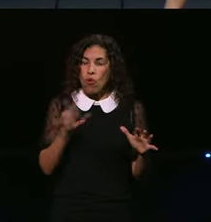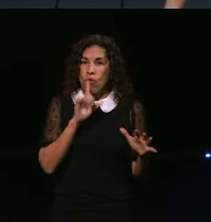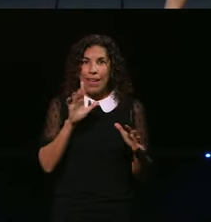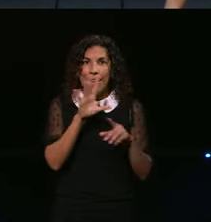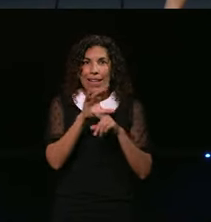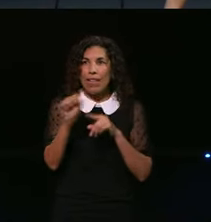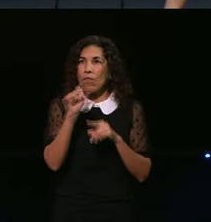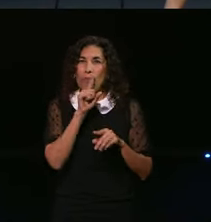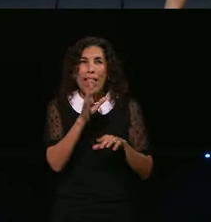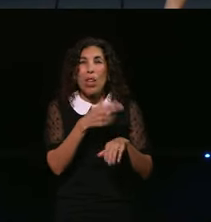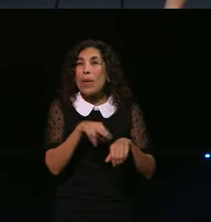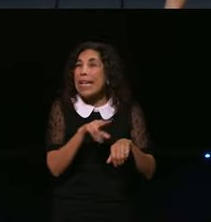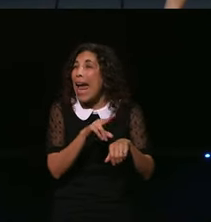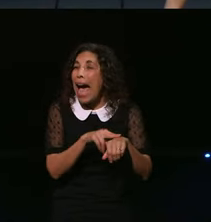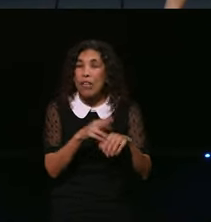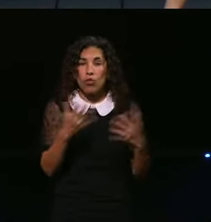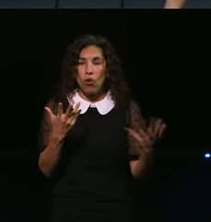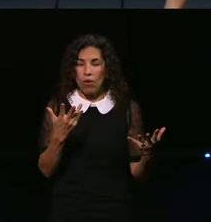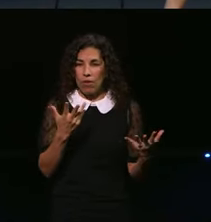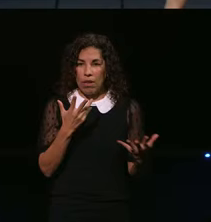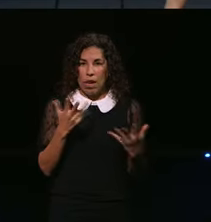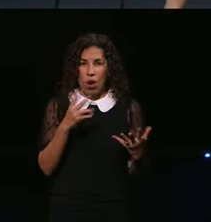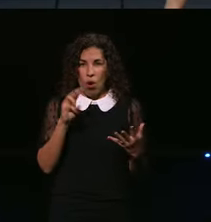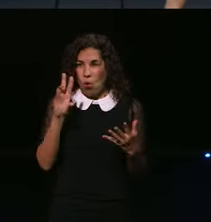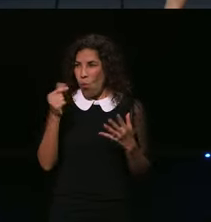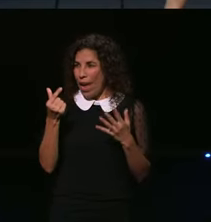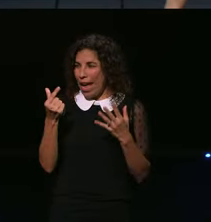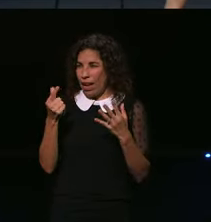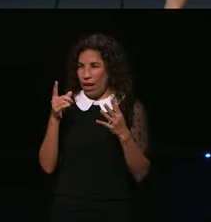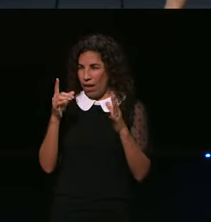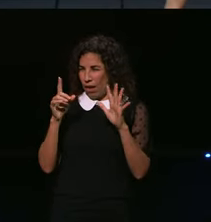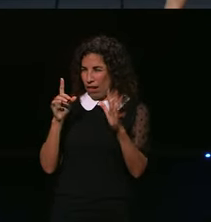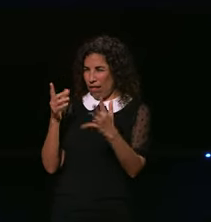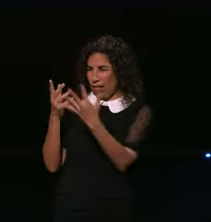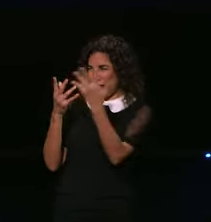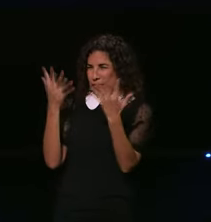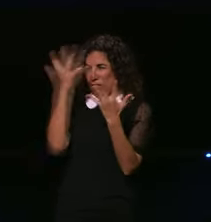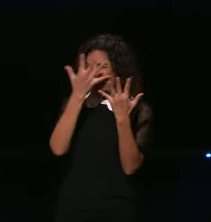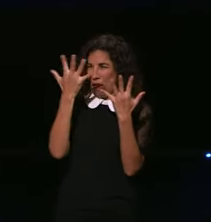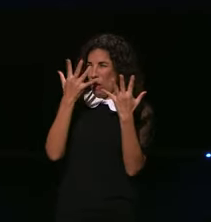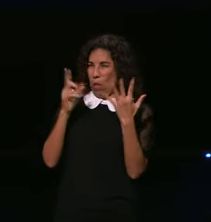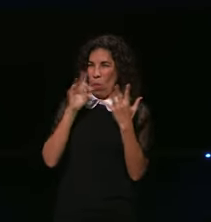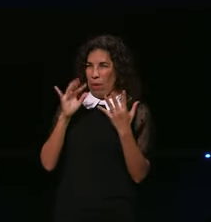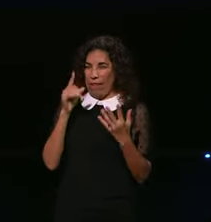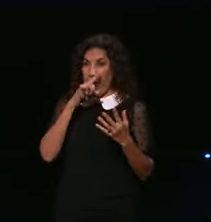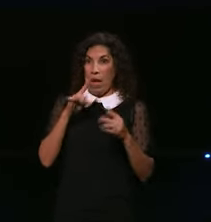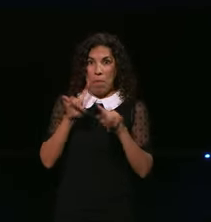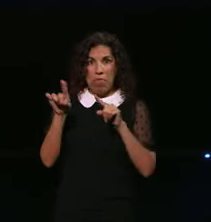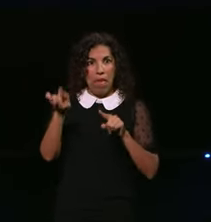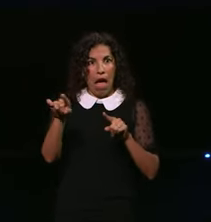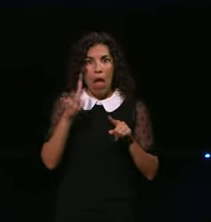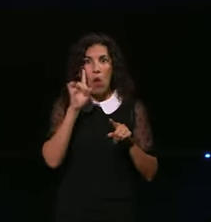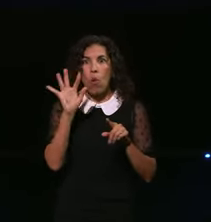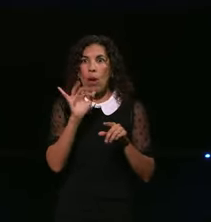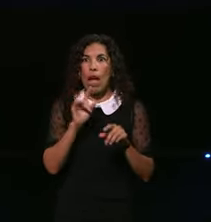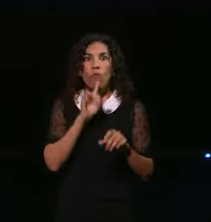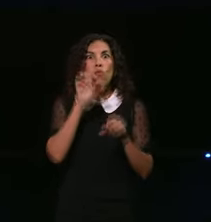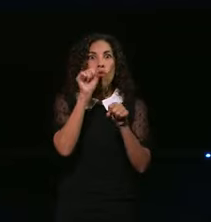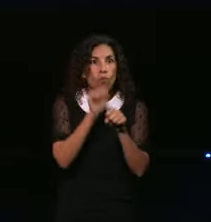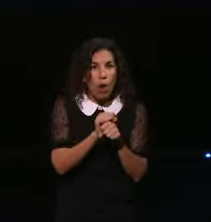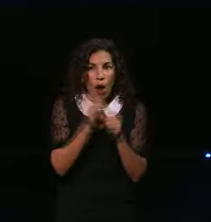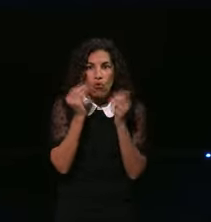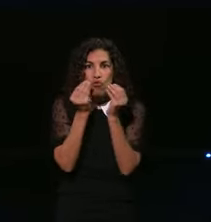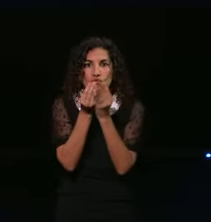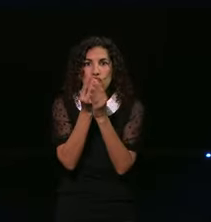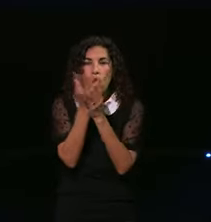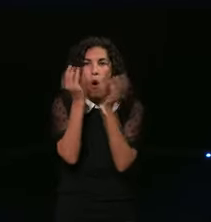so natural. They're almost like, you know, like a wig sometimes look like a wig, but what she does is it looks like it's